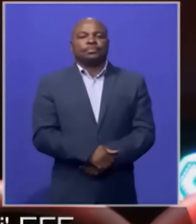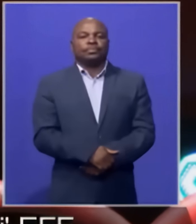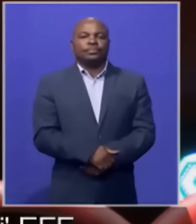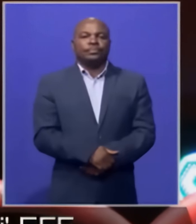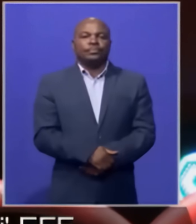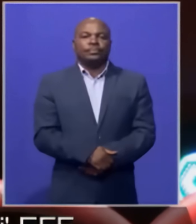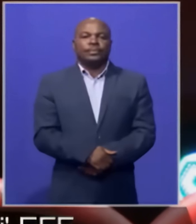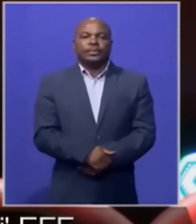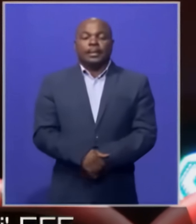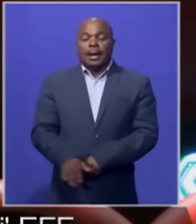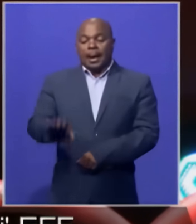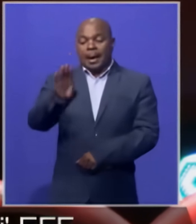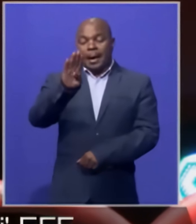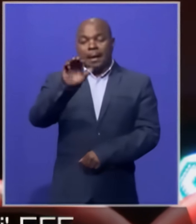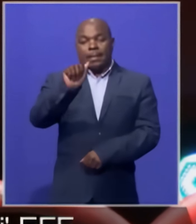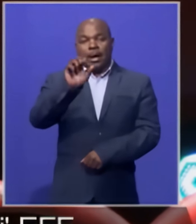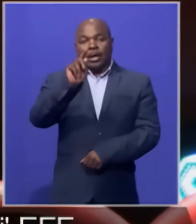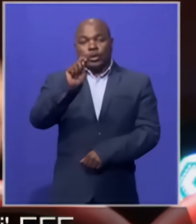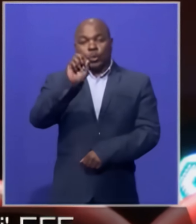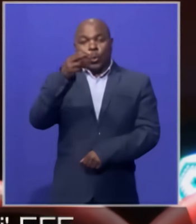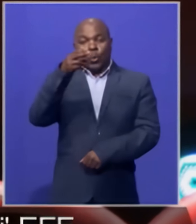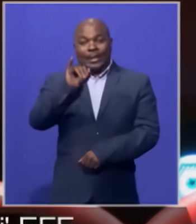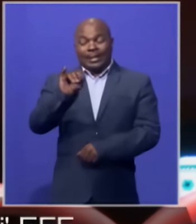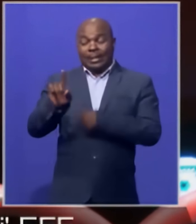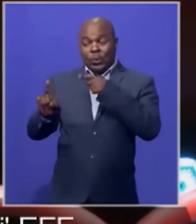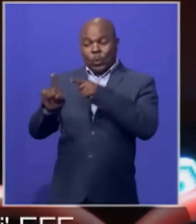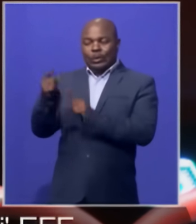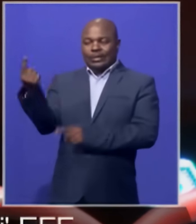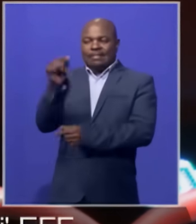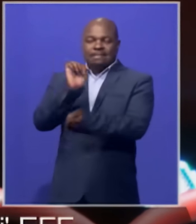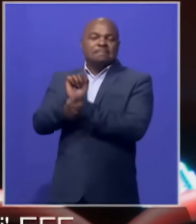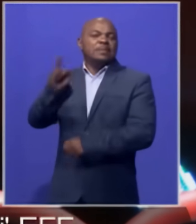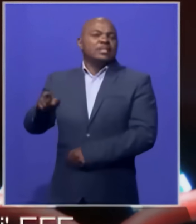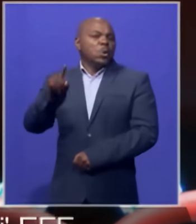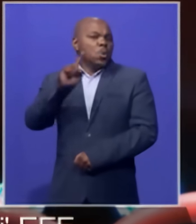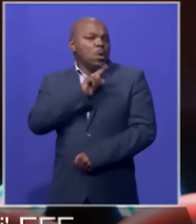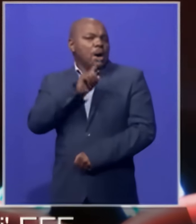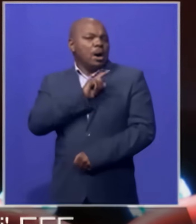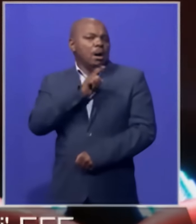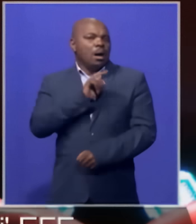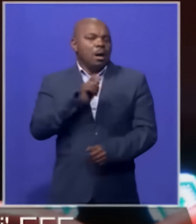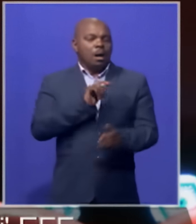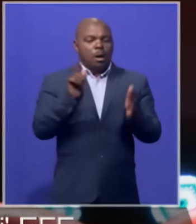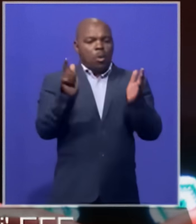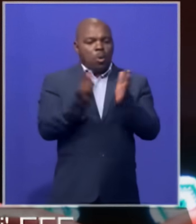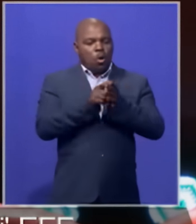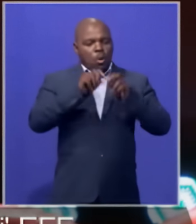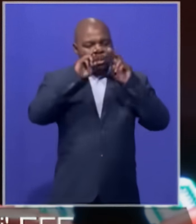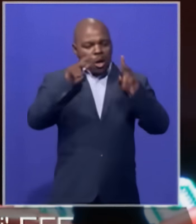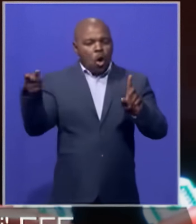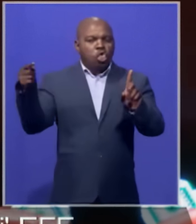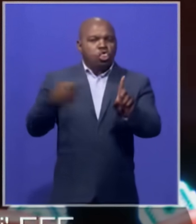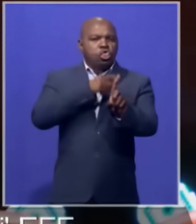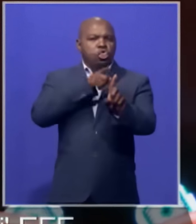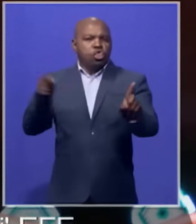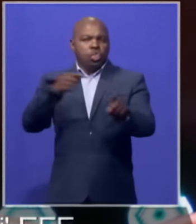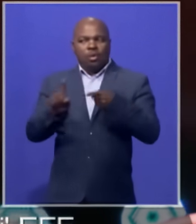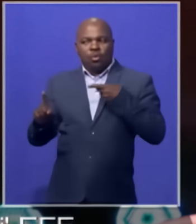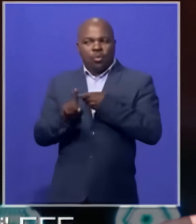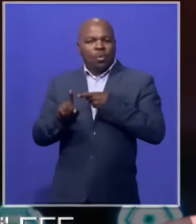Batoyi must also be arrested for defeating the ends of justice. How can